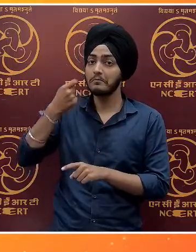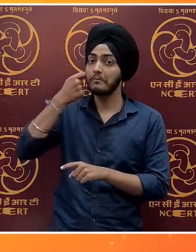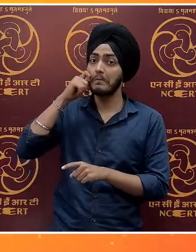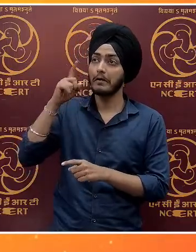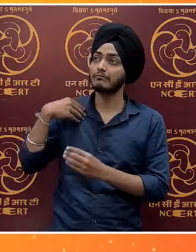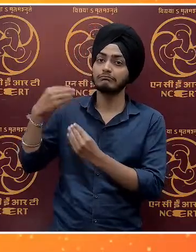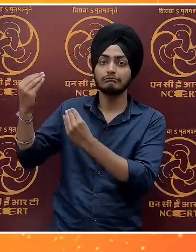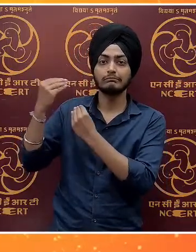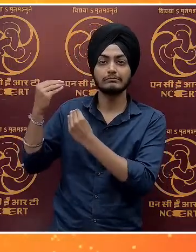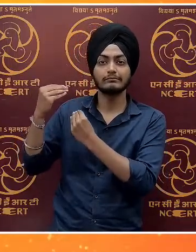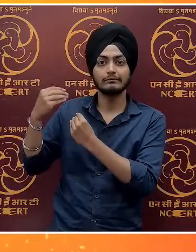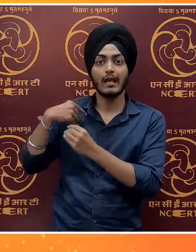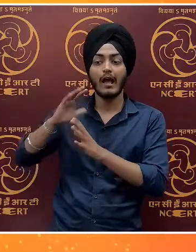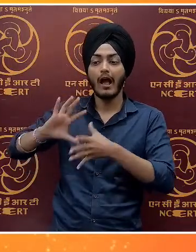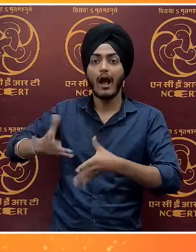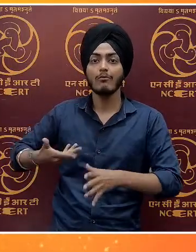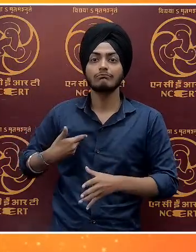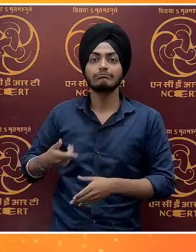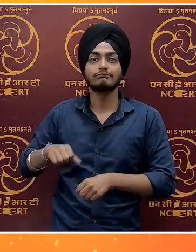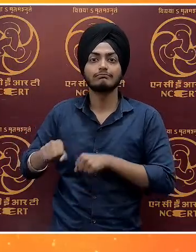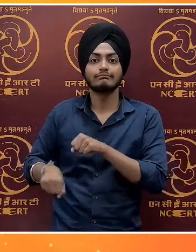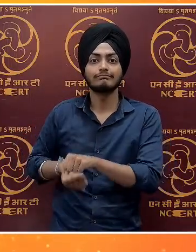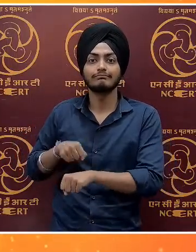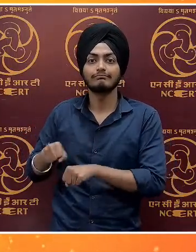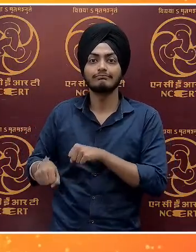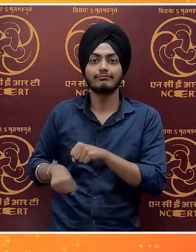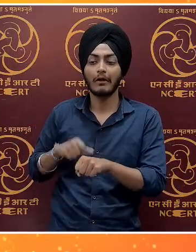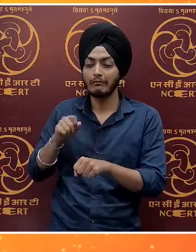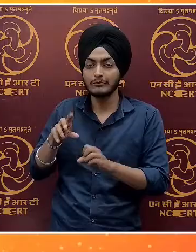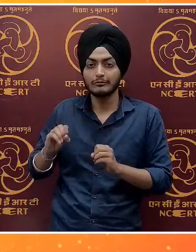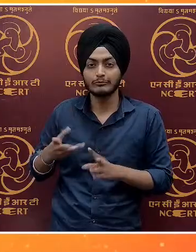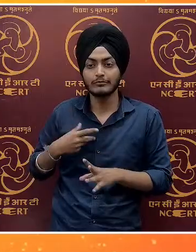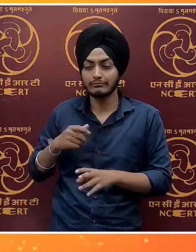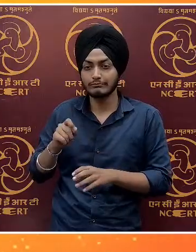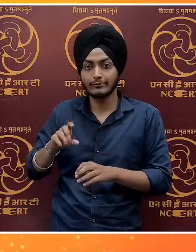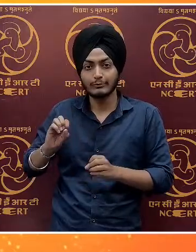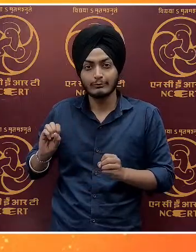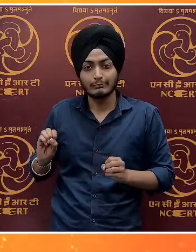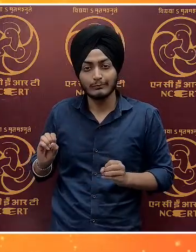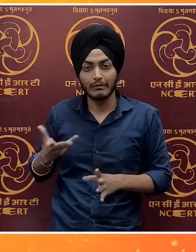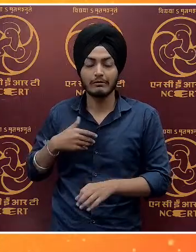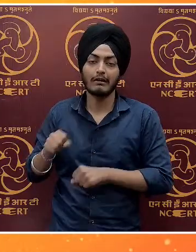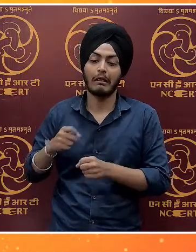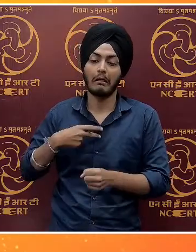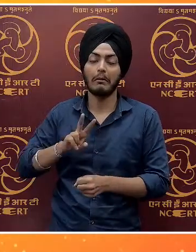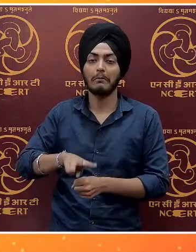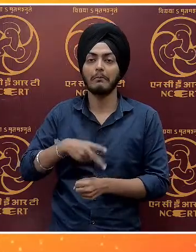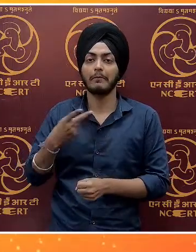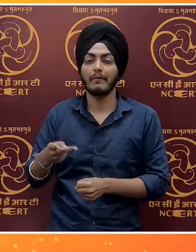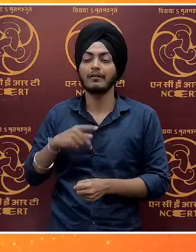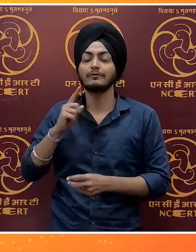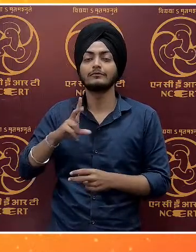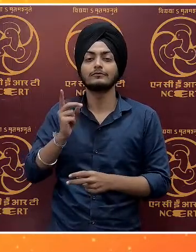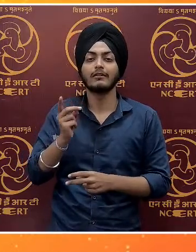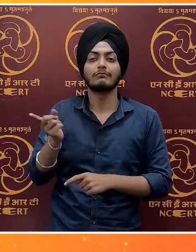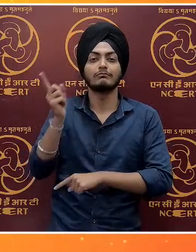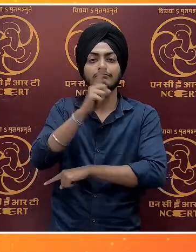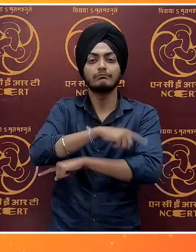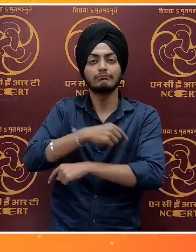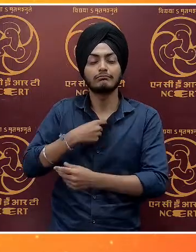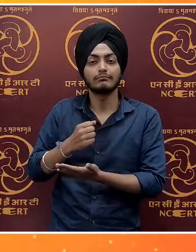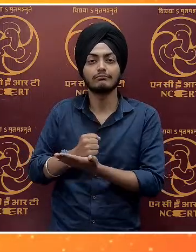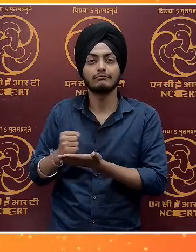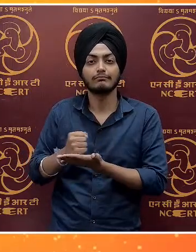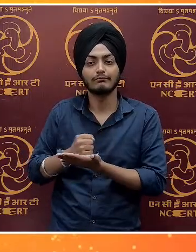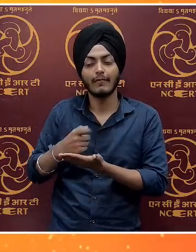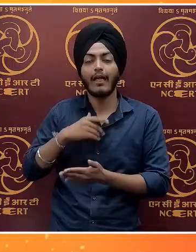me learn how to ride a bicycle and I fell down at the first attempt. Yes. But it was on the second day that I learned it by